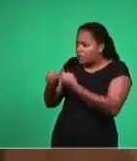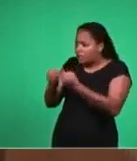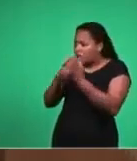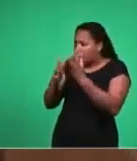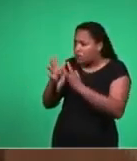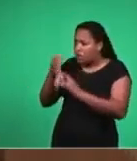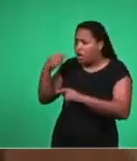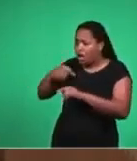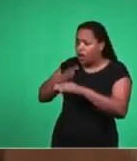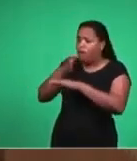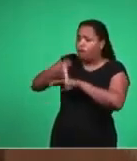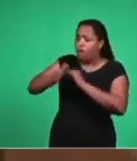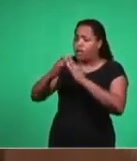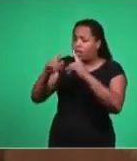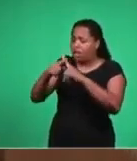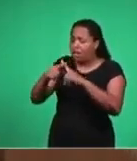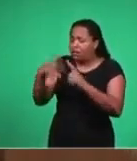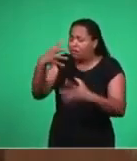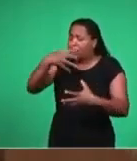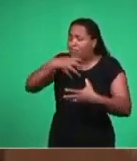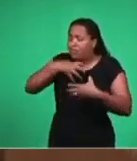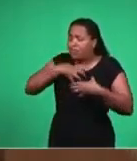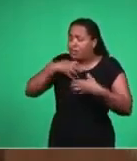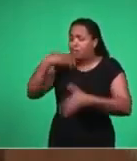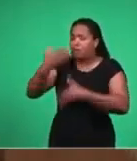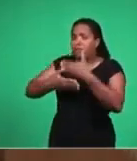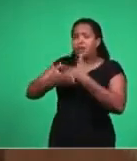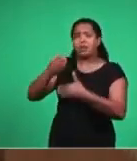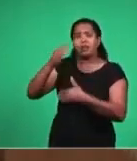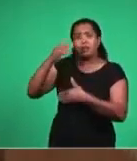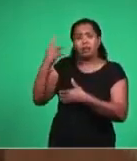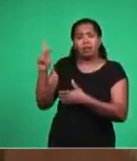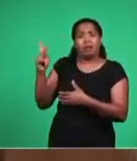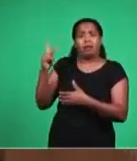I accepted the Lord, I went to church and I felt his presence.